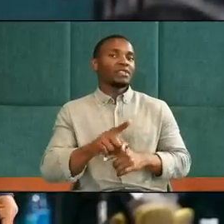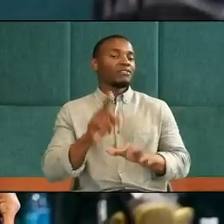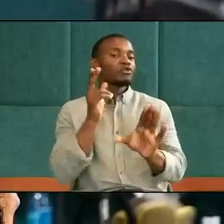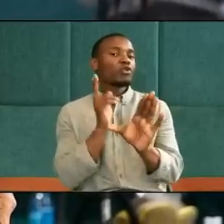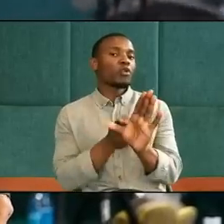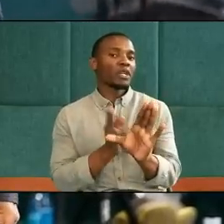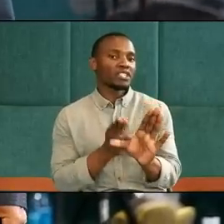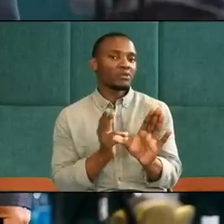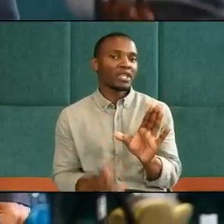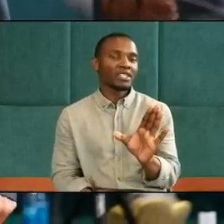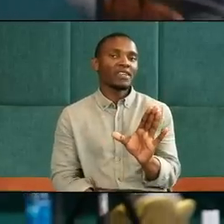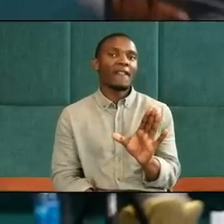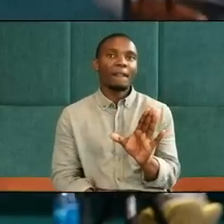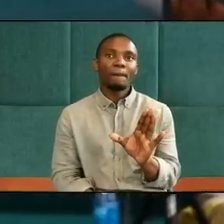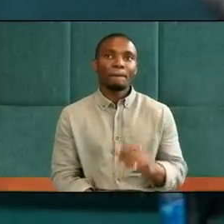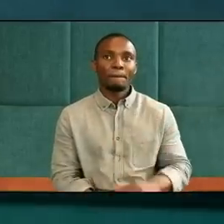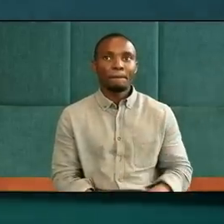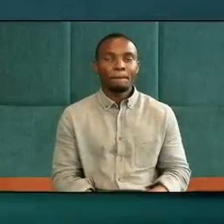involved.